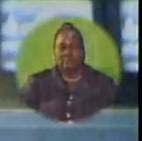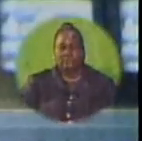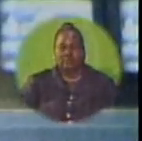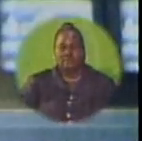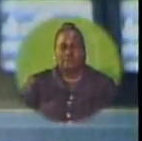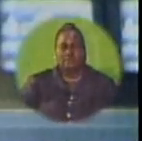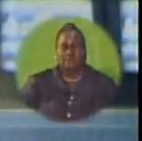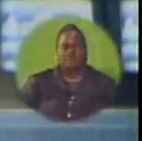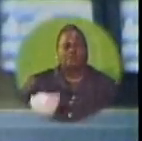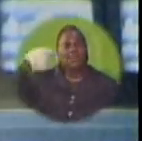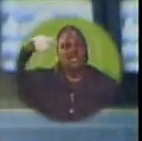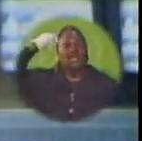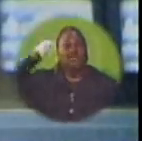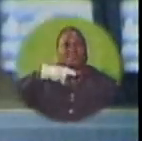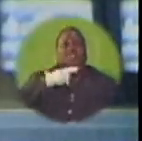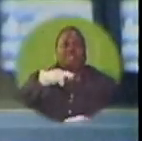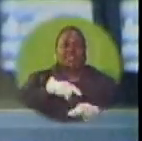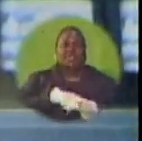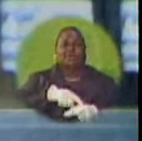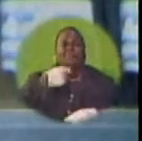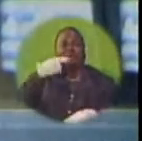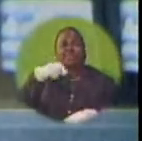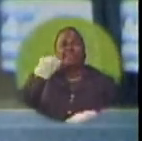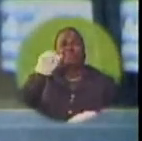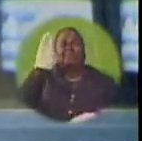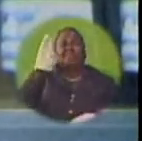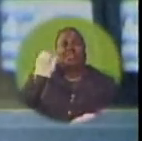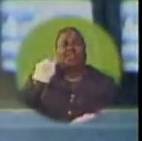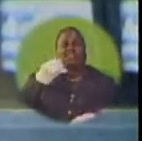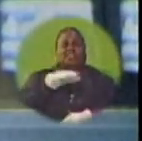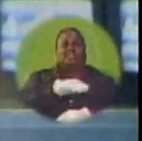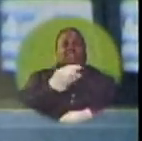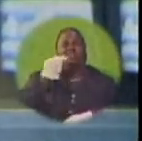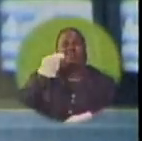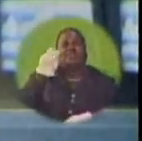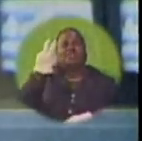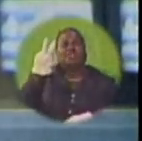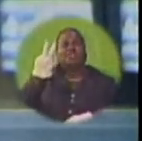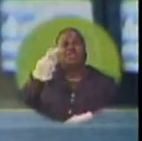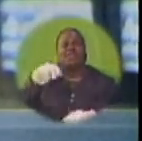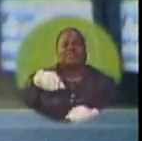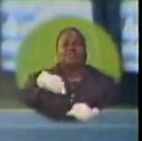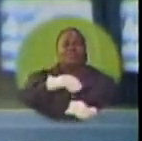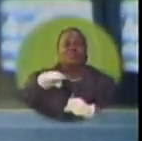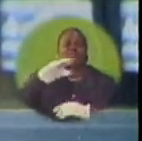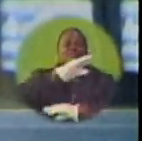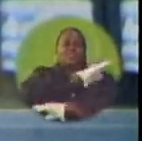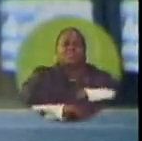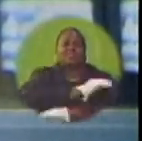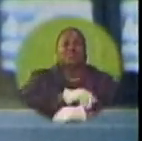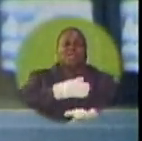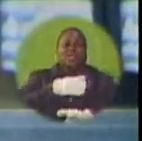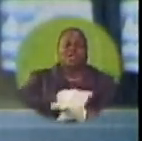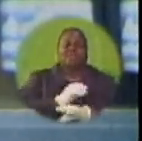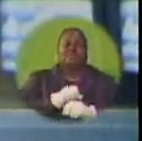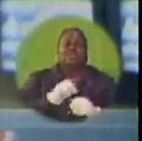Kanita Lee was at the time speaking on ABS-TV's Media Roundtable, which airs Sunday nights after the evening news.